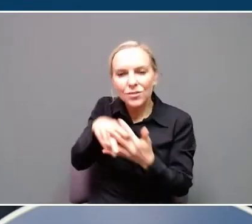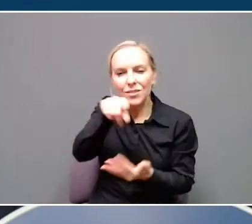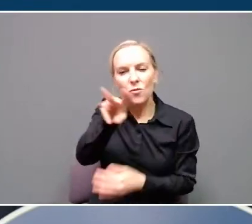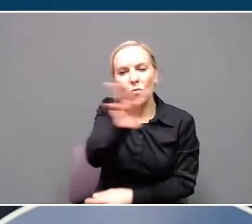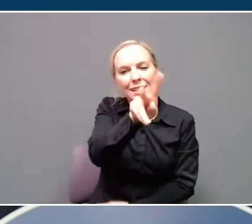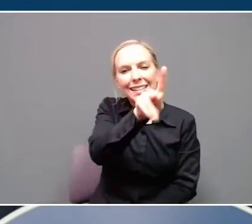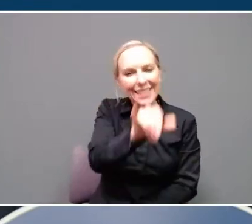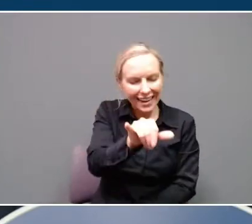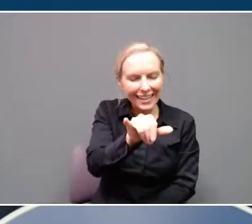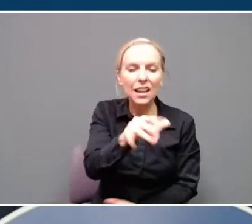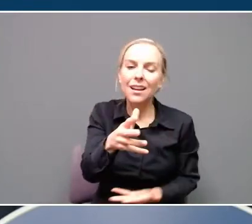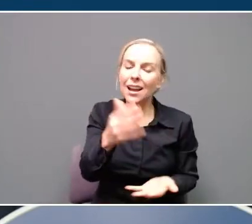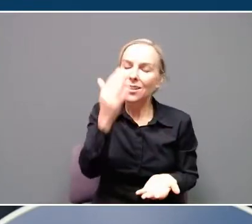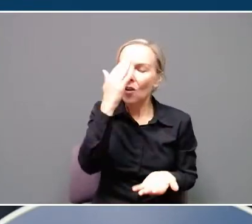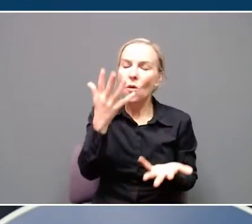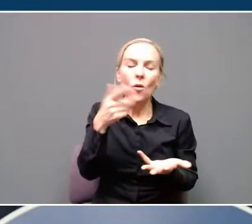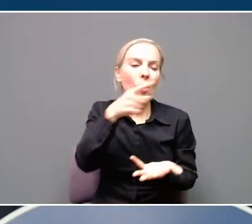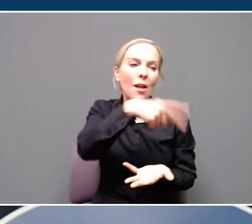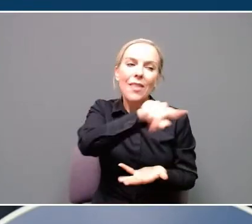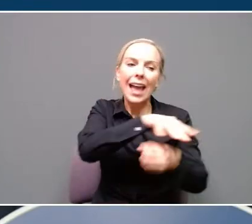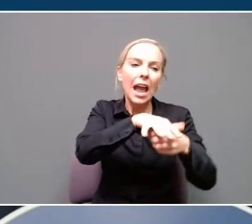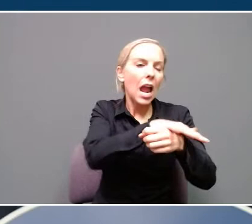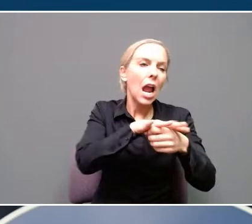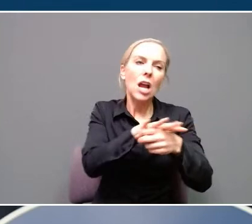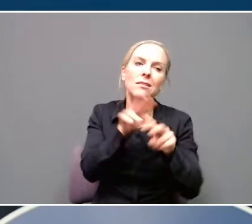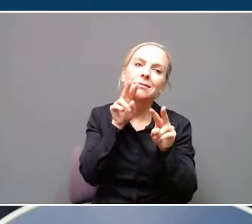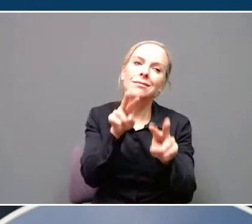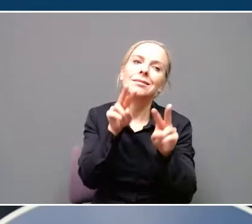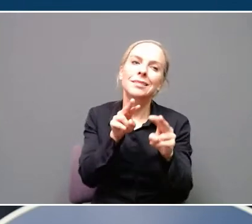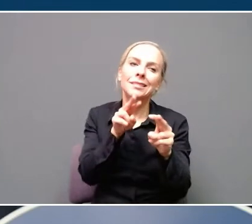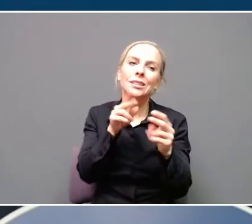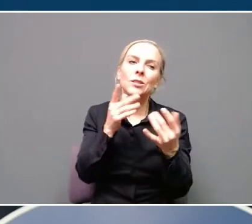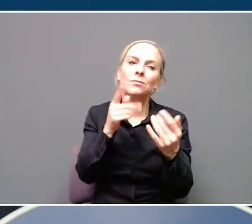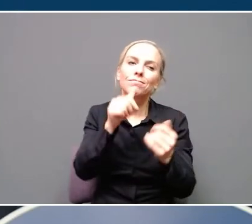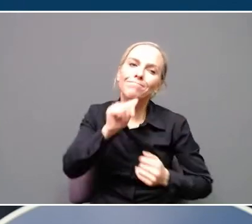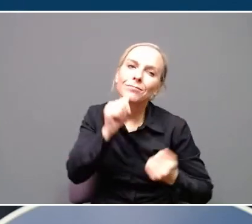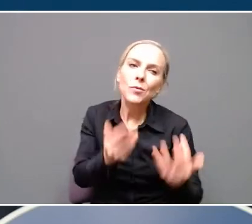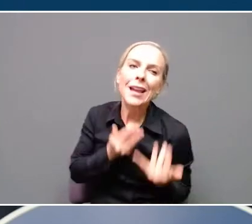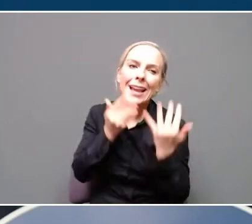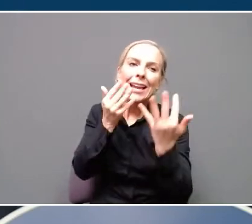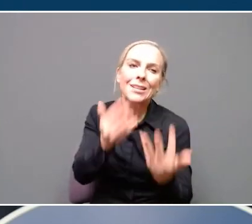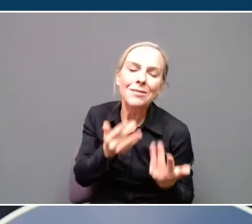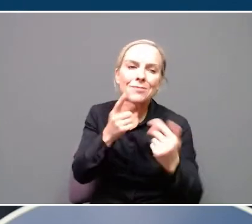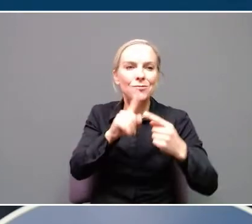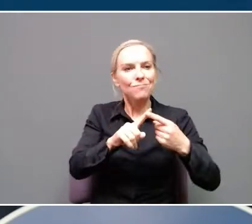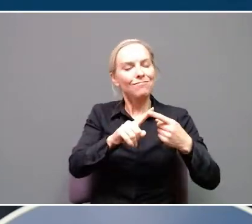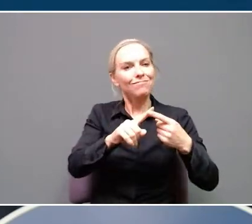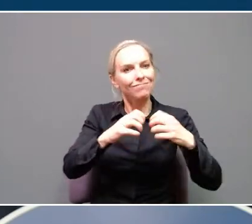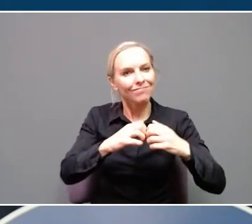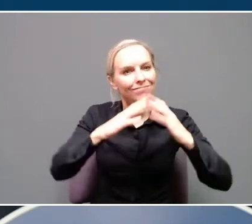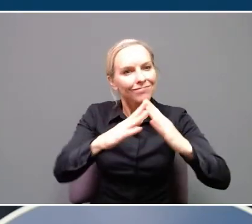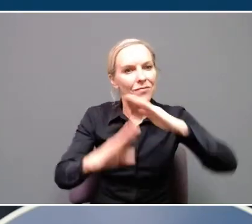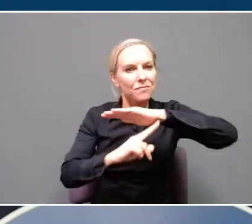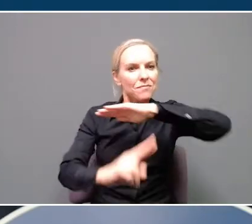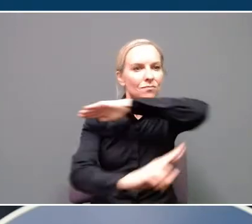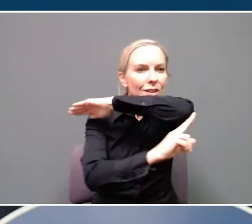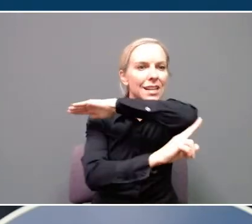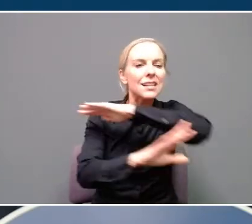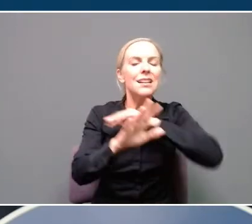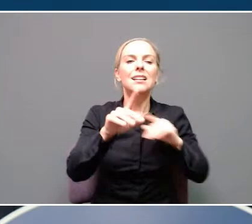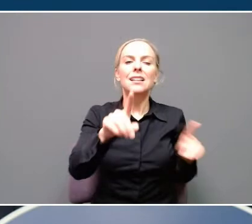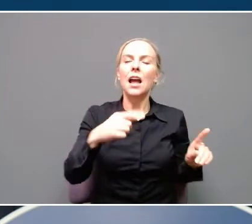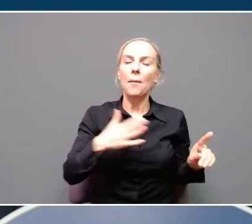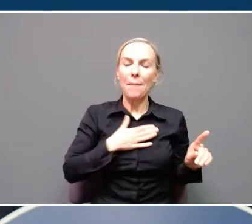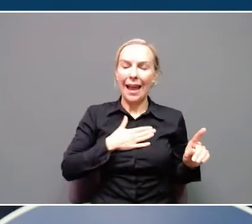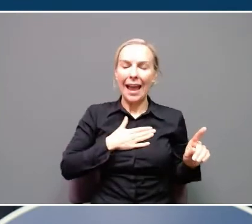the region has waited for this. That's why I made this a promise from the start. Even in my campaign, I think we mentioned